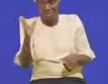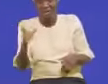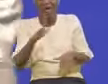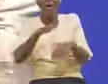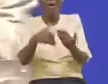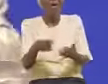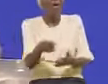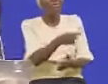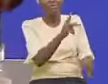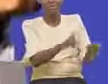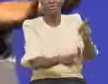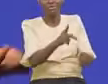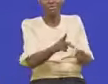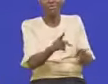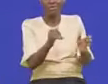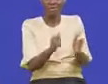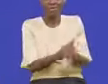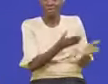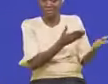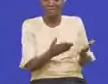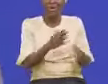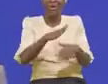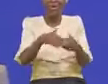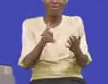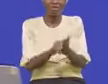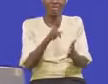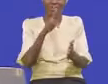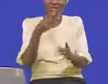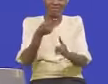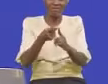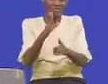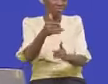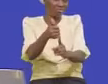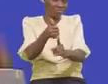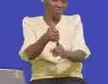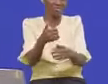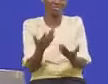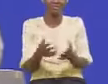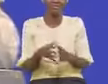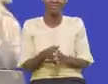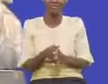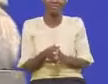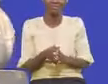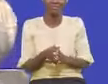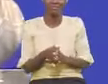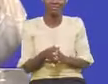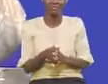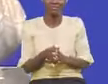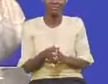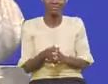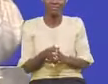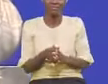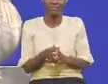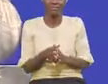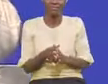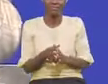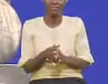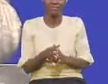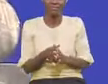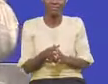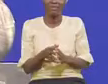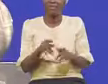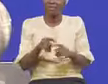those people that you bring, that's of yourself. Togbu o fofo o pe enu owo siro be asofia ri e ma re